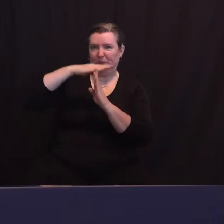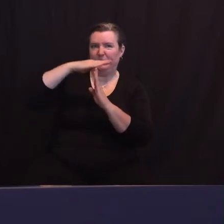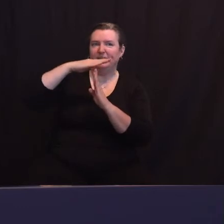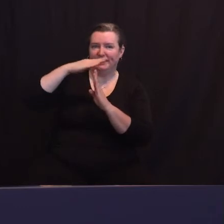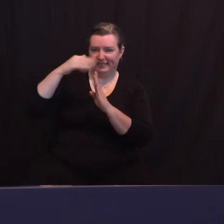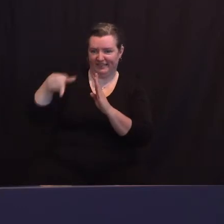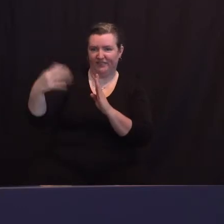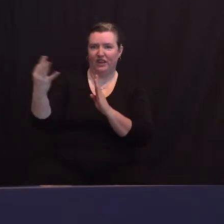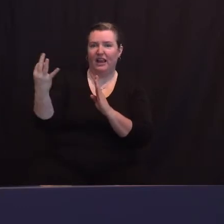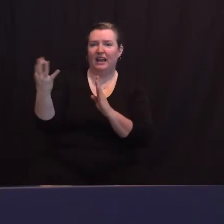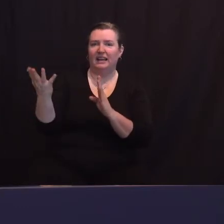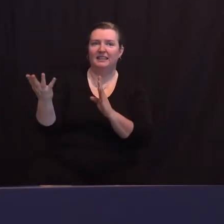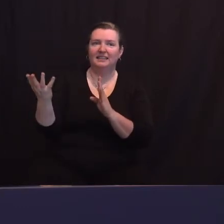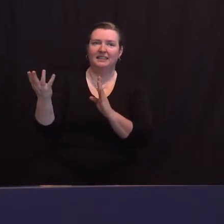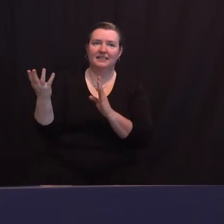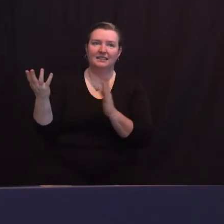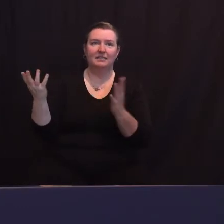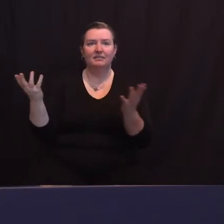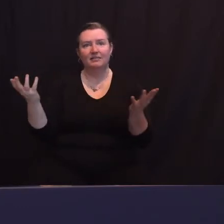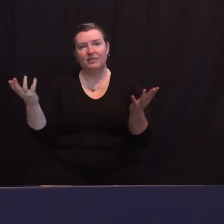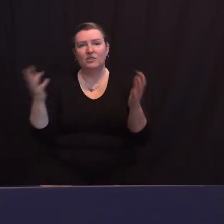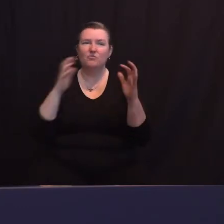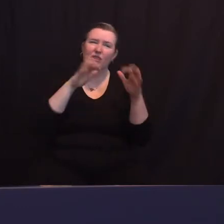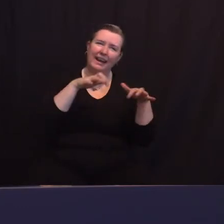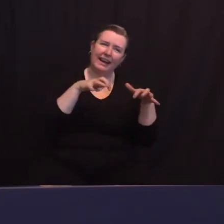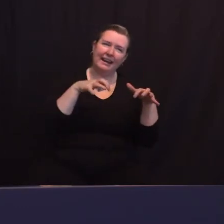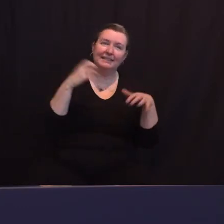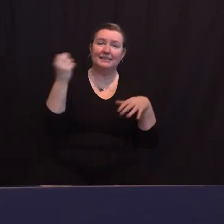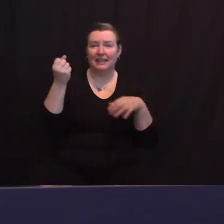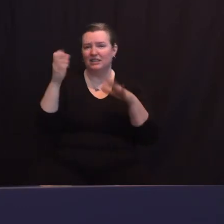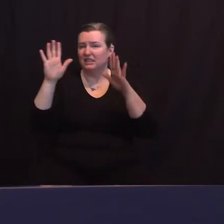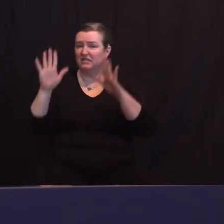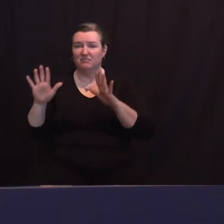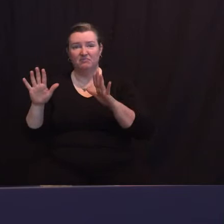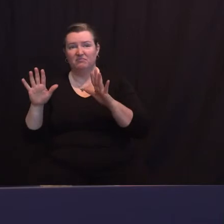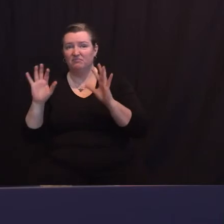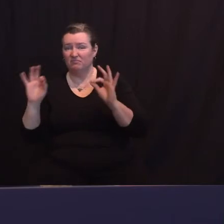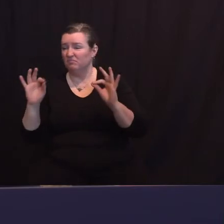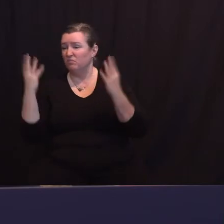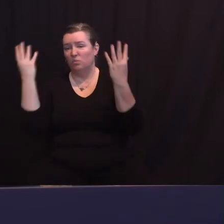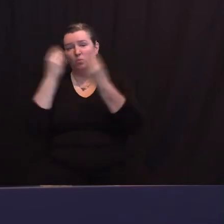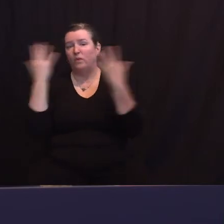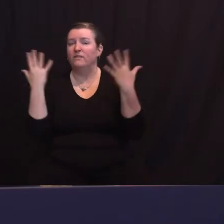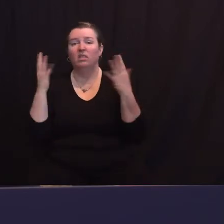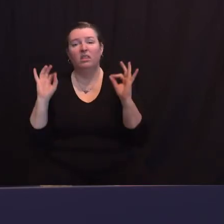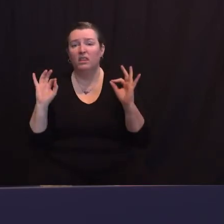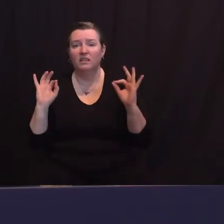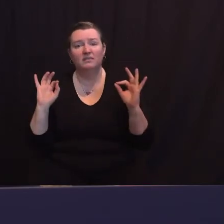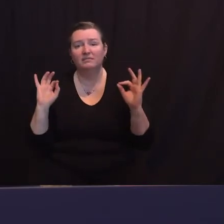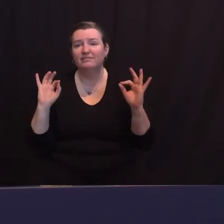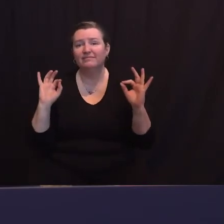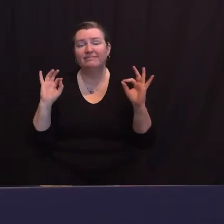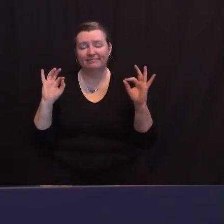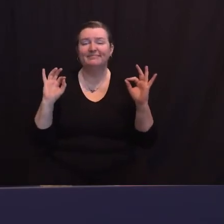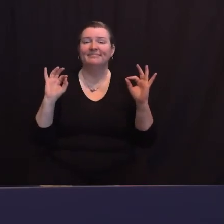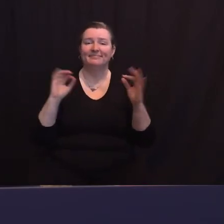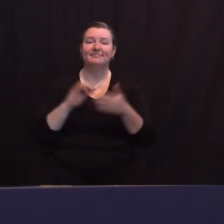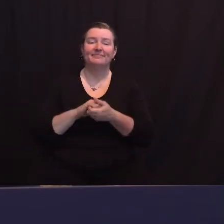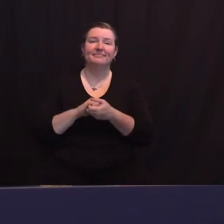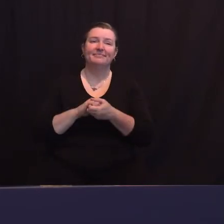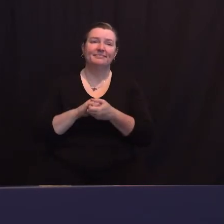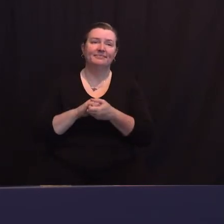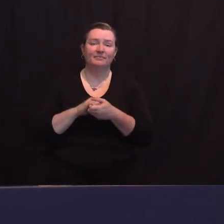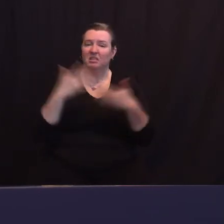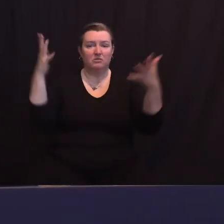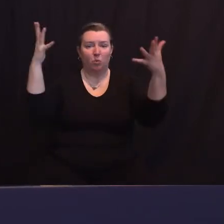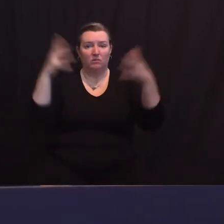weekend's supposed to be nice for the kickoff of Passover and Holy Week. So that's all I got.